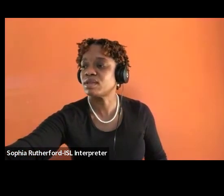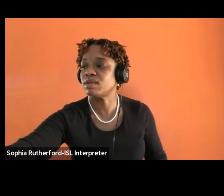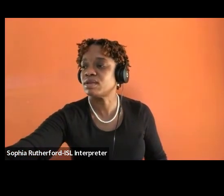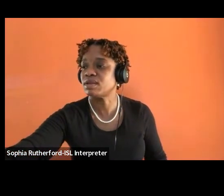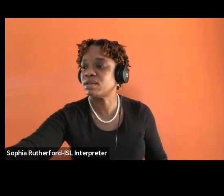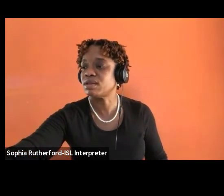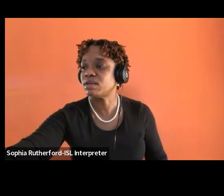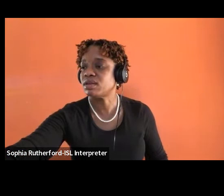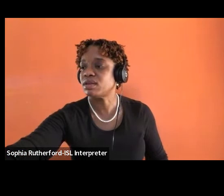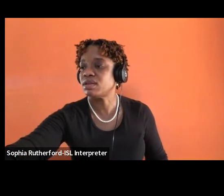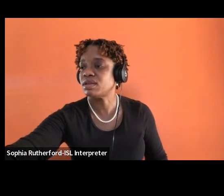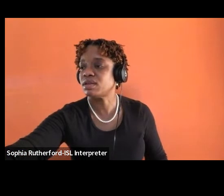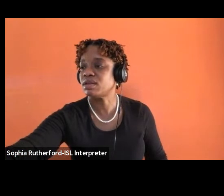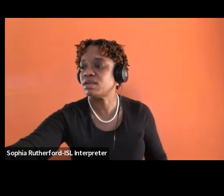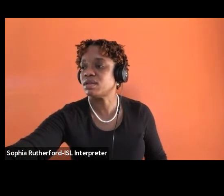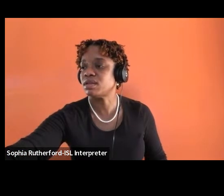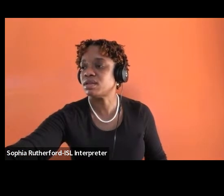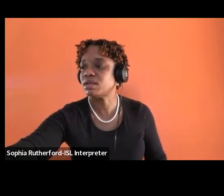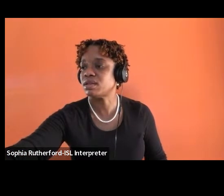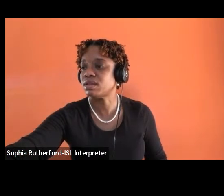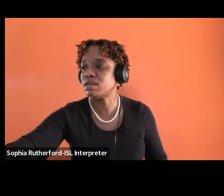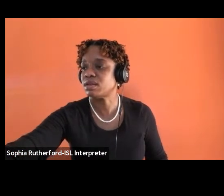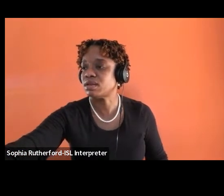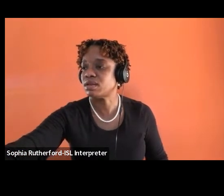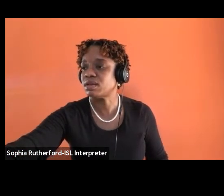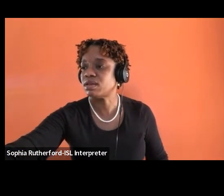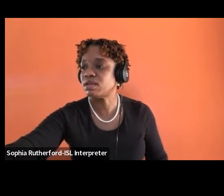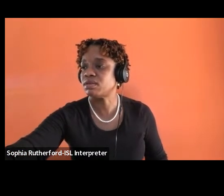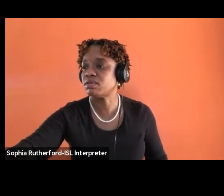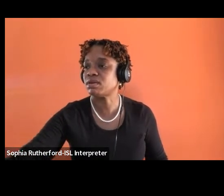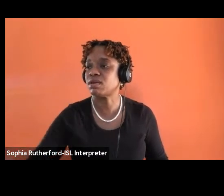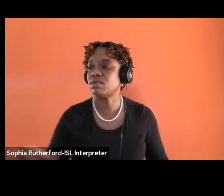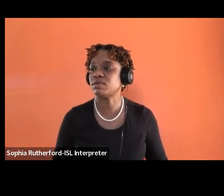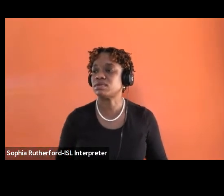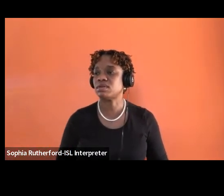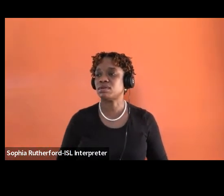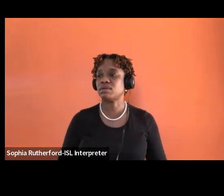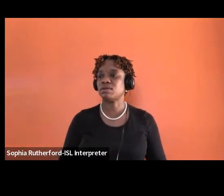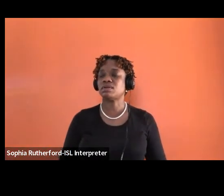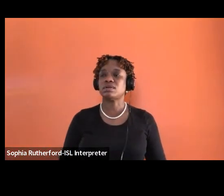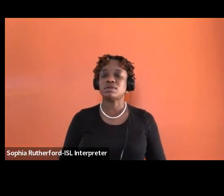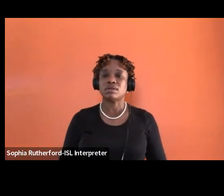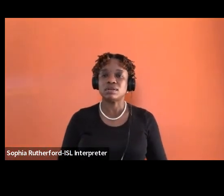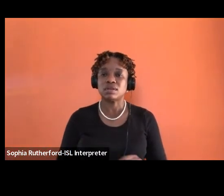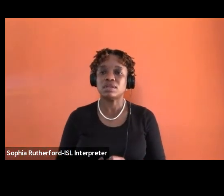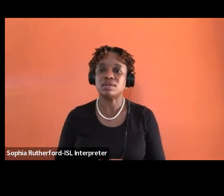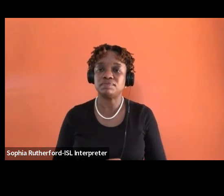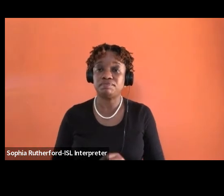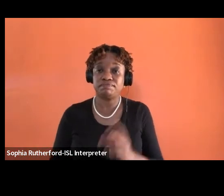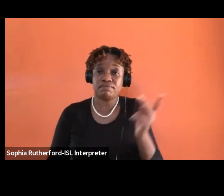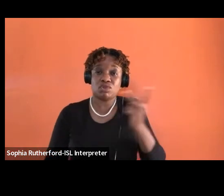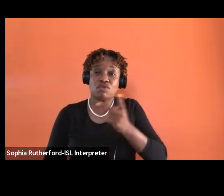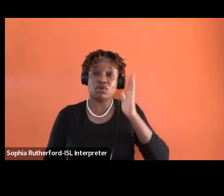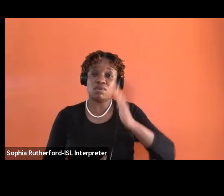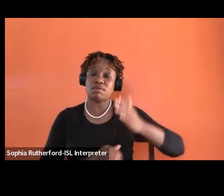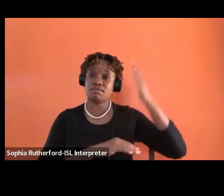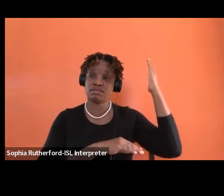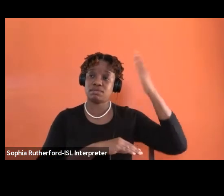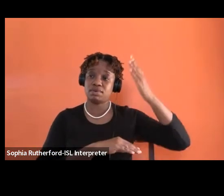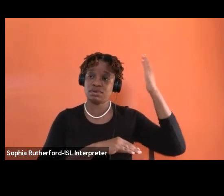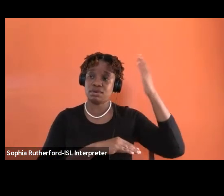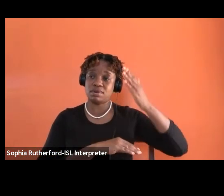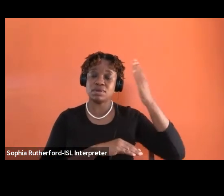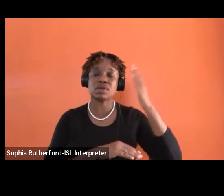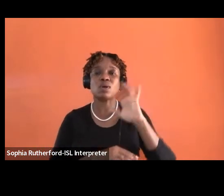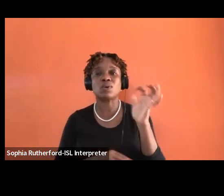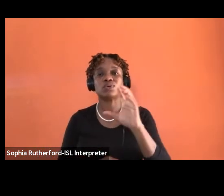All right, so they're hearing me. So I'm here with Dr. Alexis Garcia. The two of us are going to be doing this presentation, and Dr.